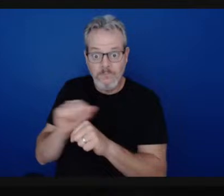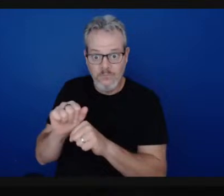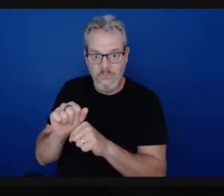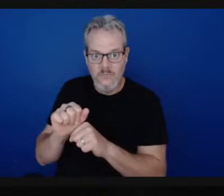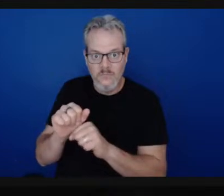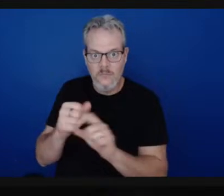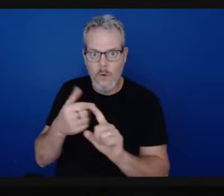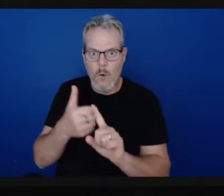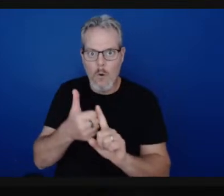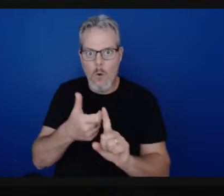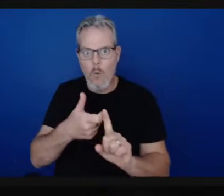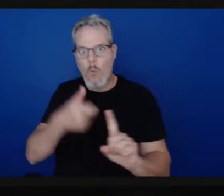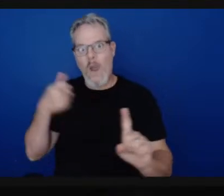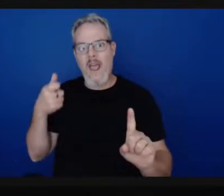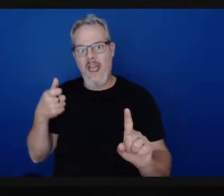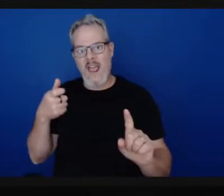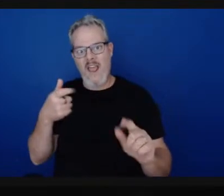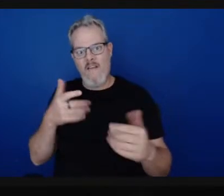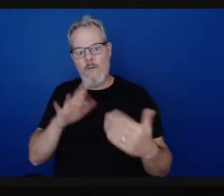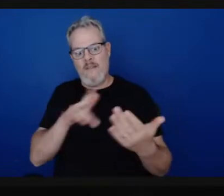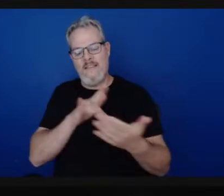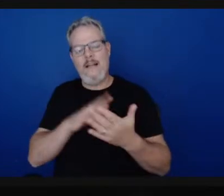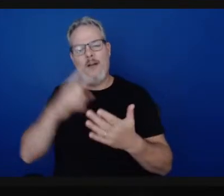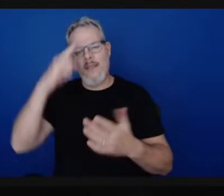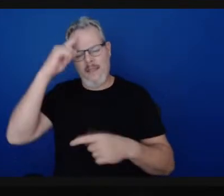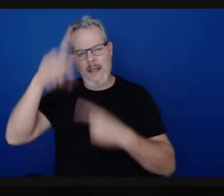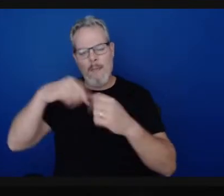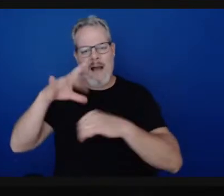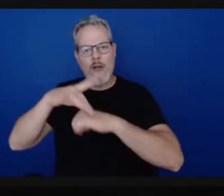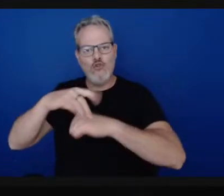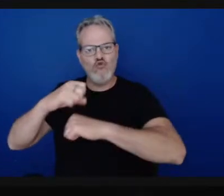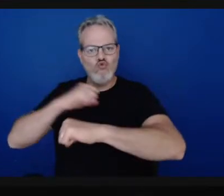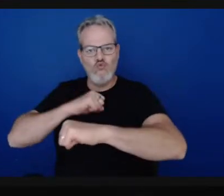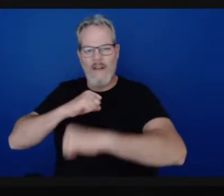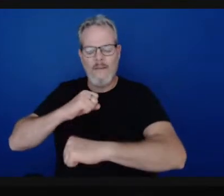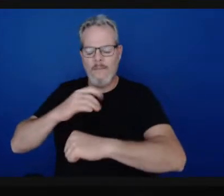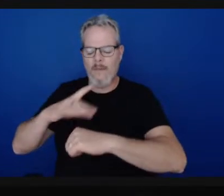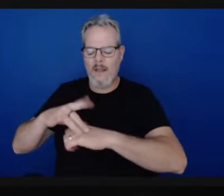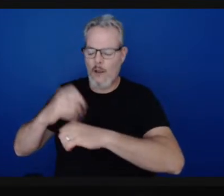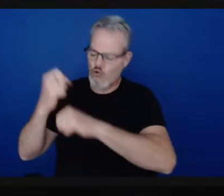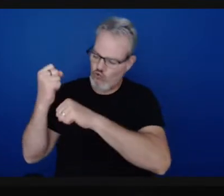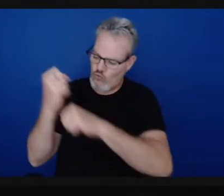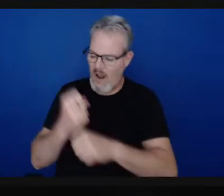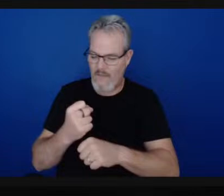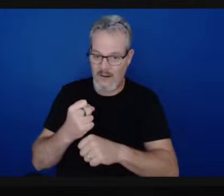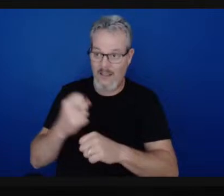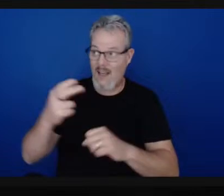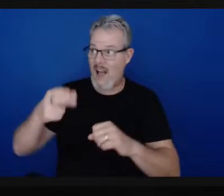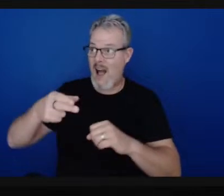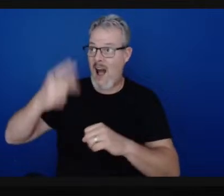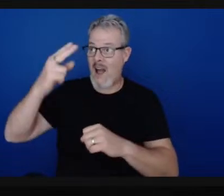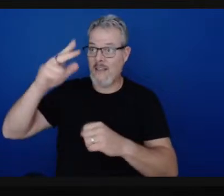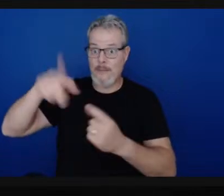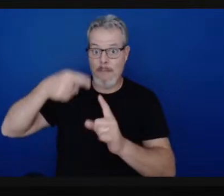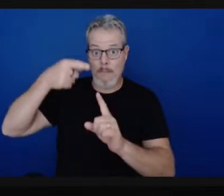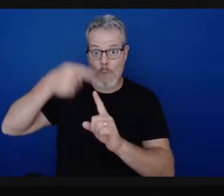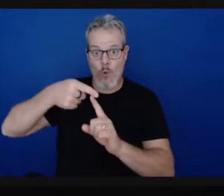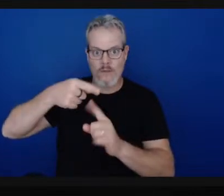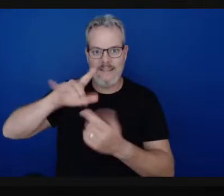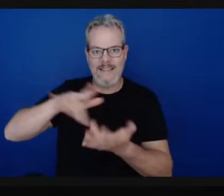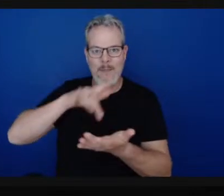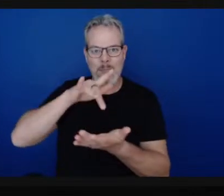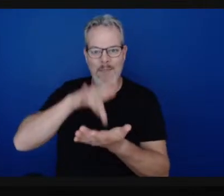center of the island, right? Think of it as gravity. The highest point is in the middle, more or less on average, and you want to